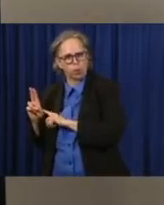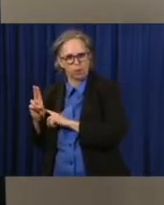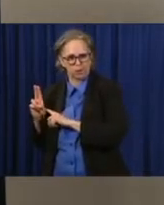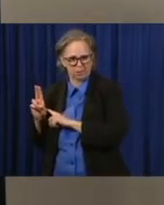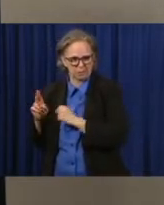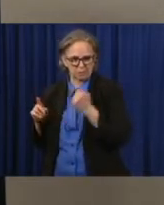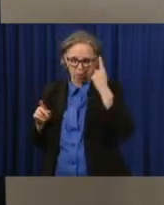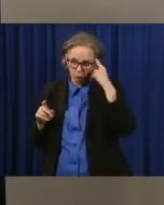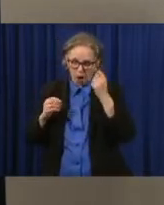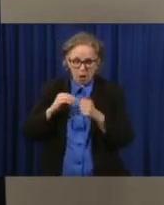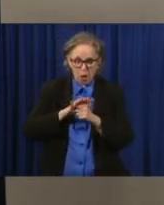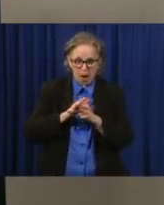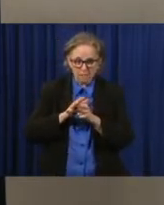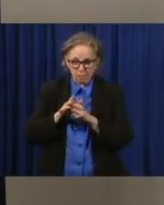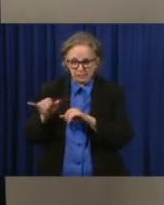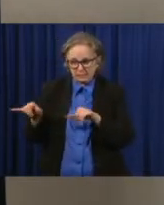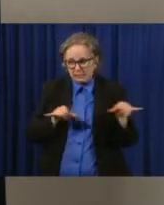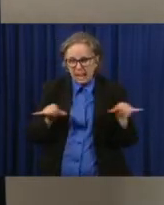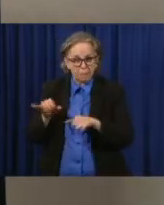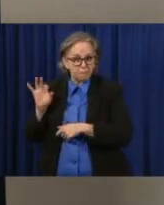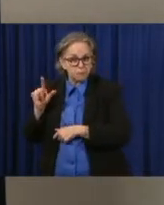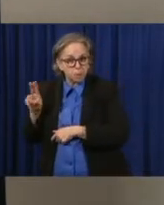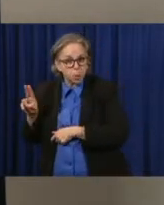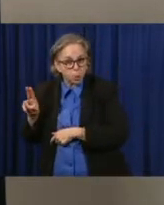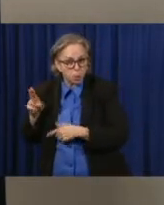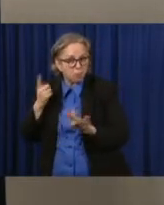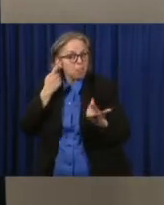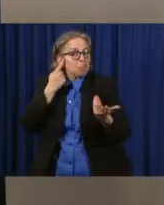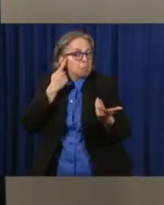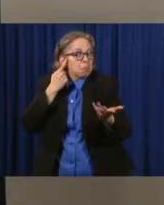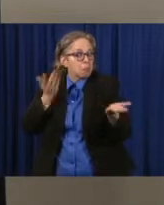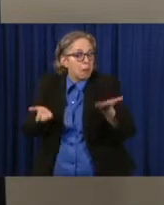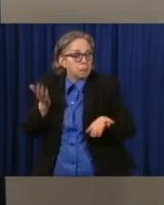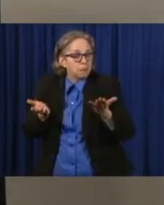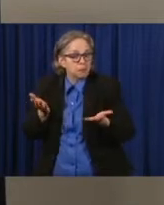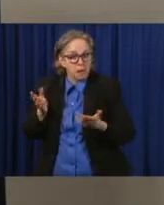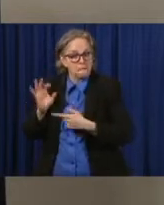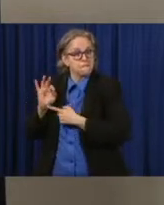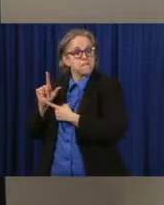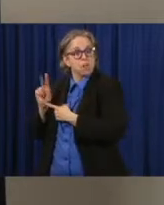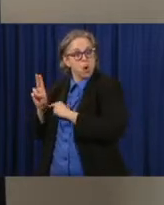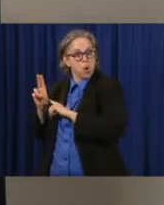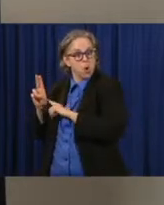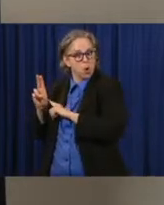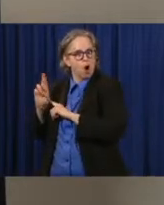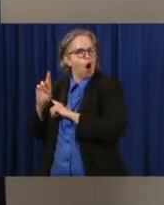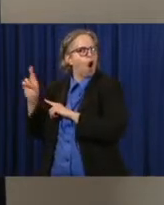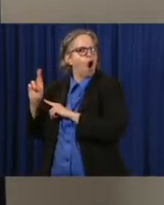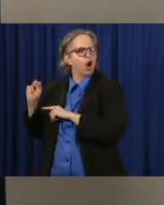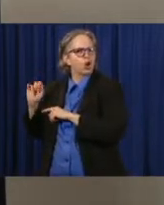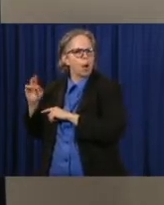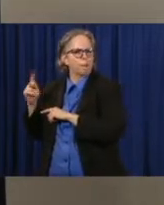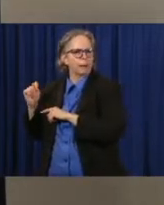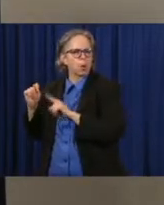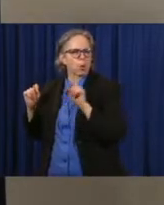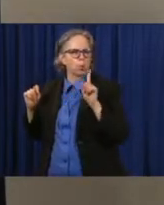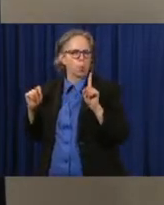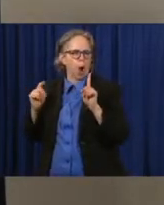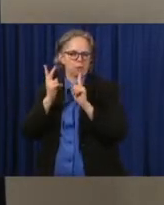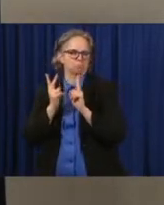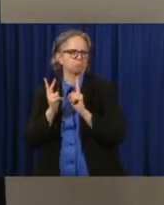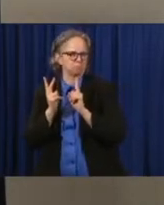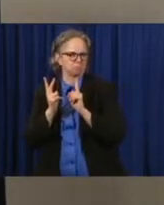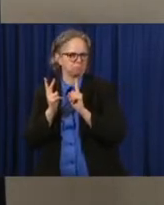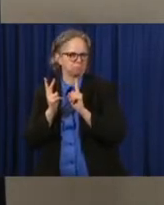lot like influenza. Influenza has an R-naught, which is the spread of disease, of around 1.2. So for